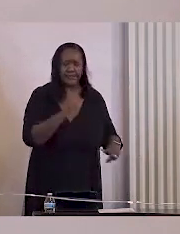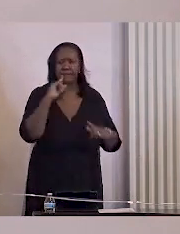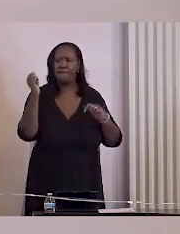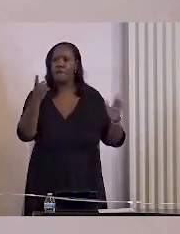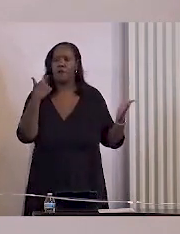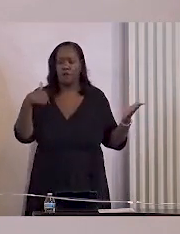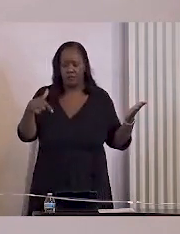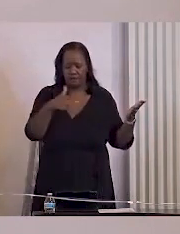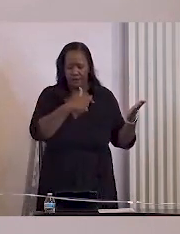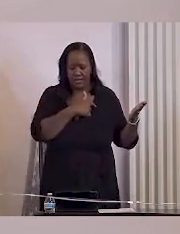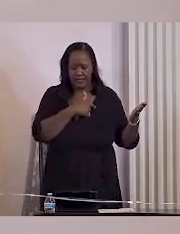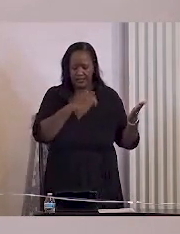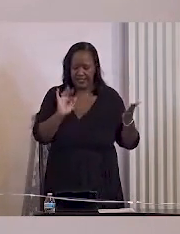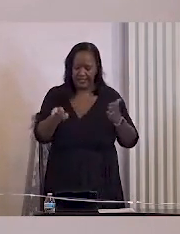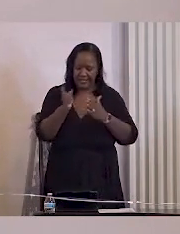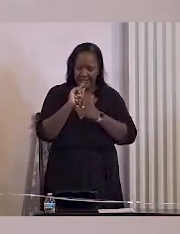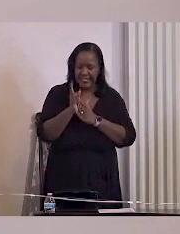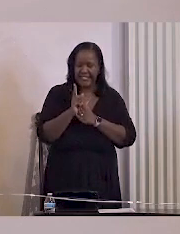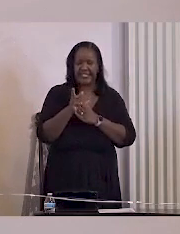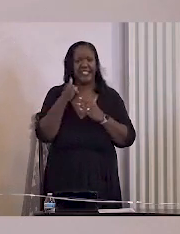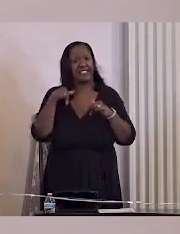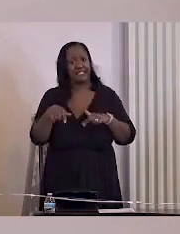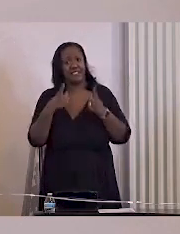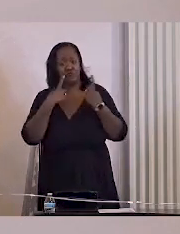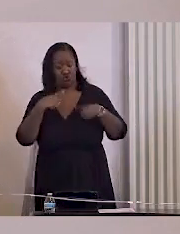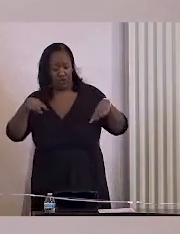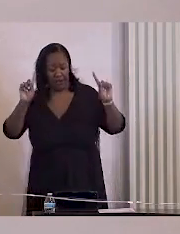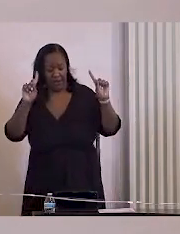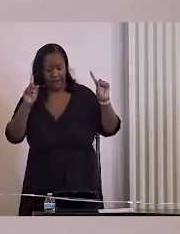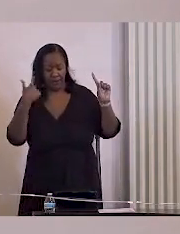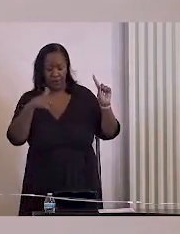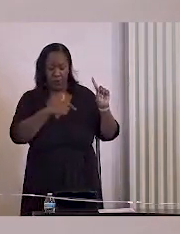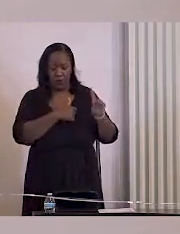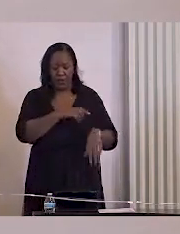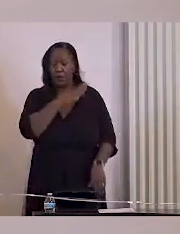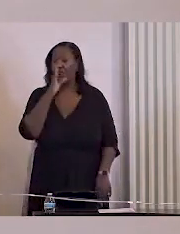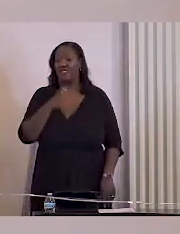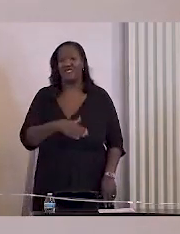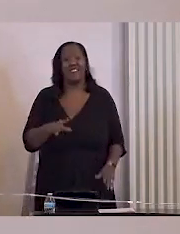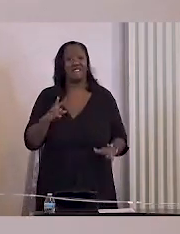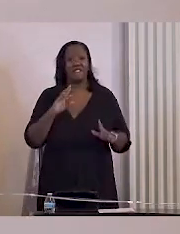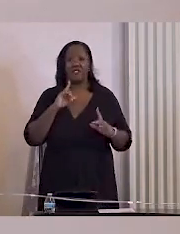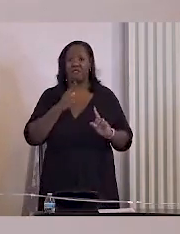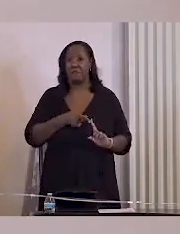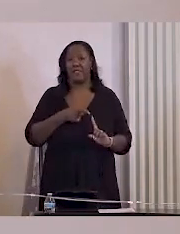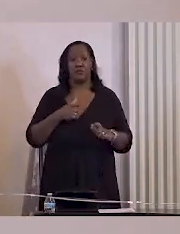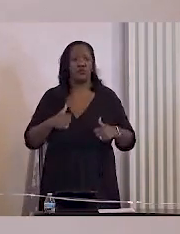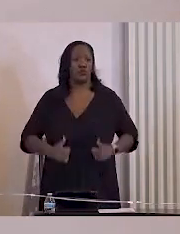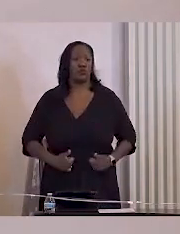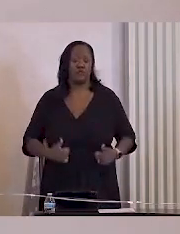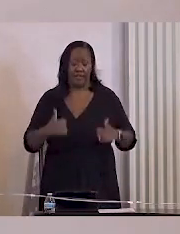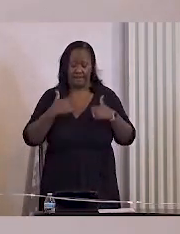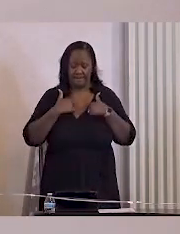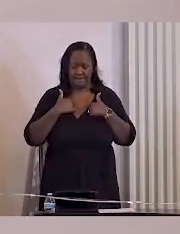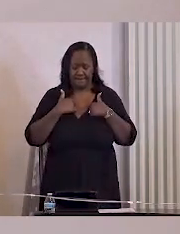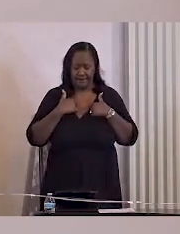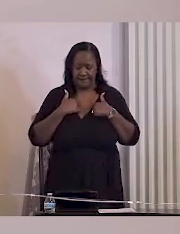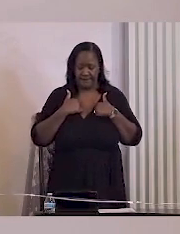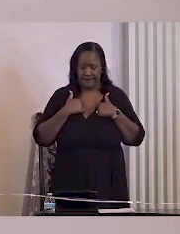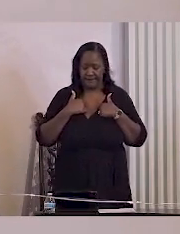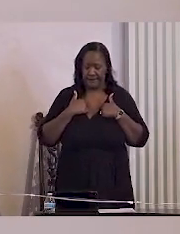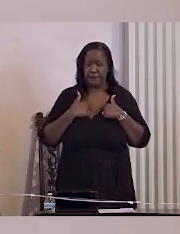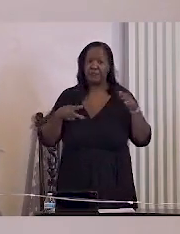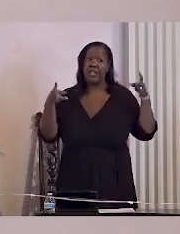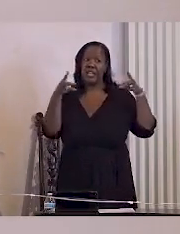us, this instant and this triumph, we were never meant to survive.